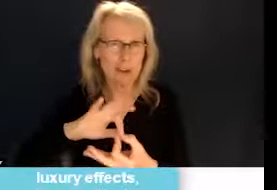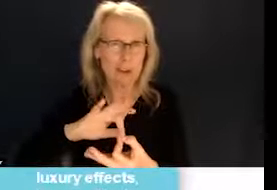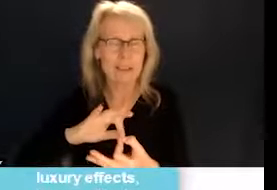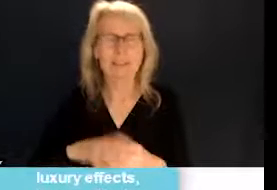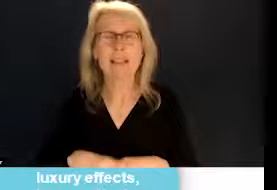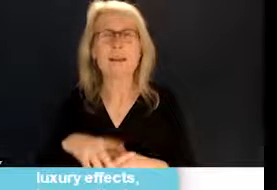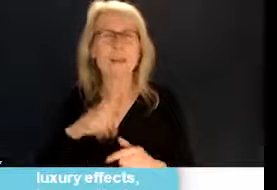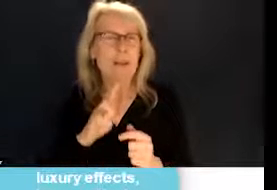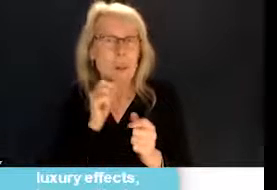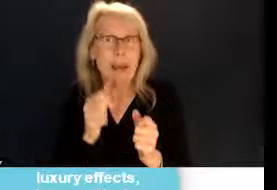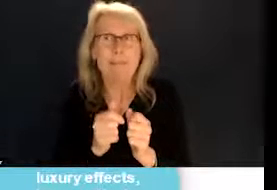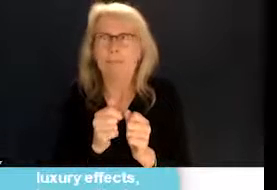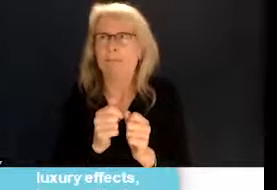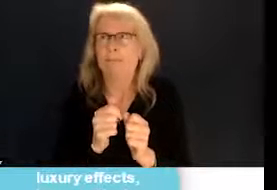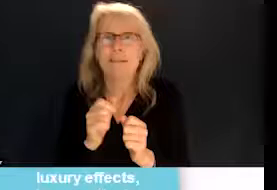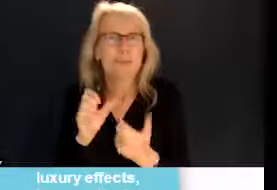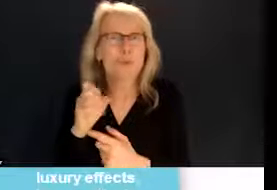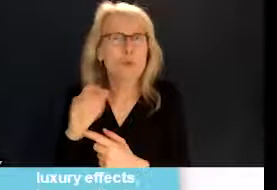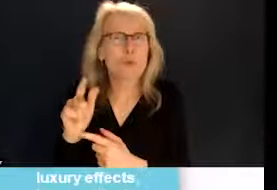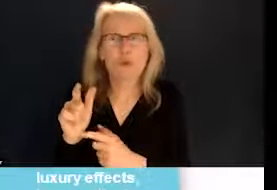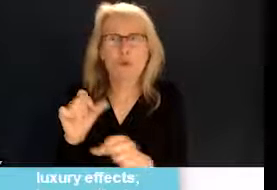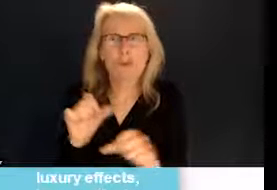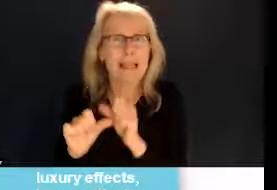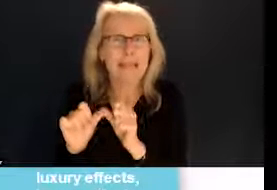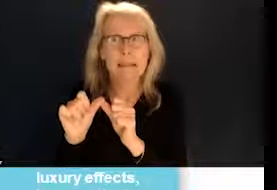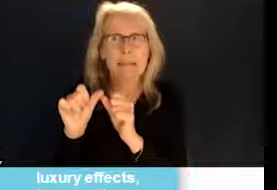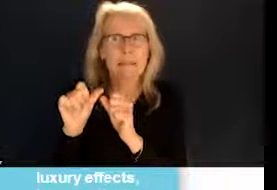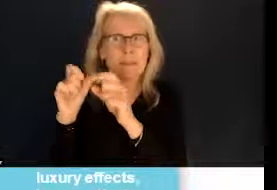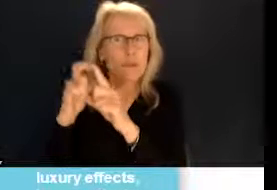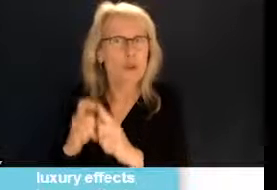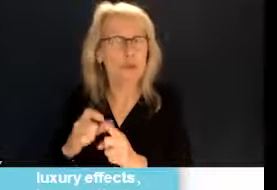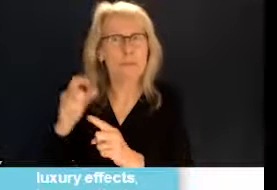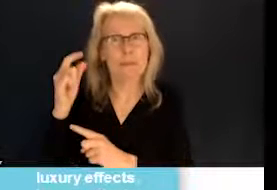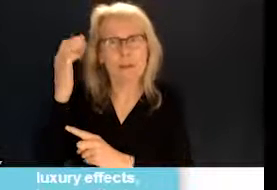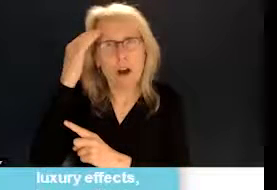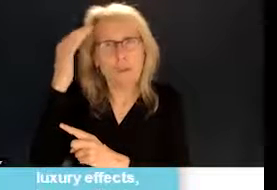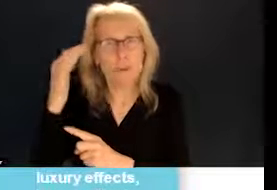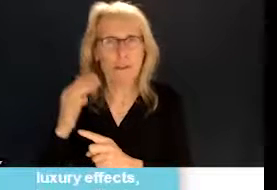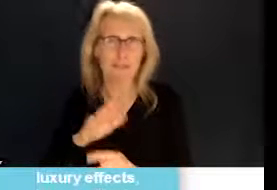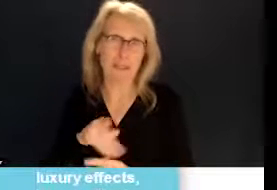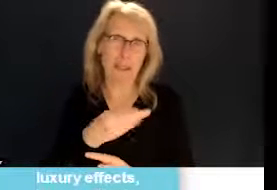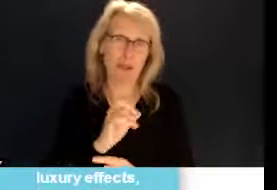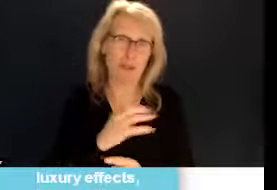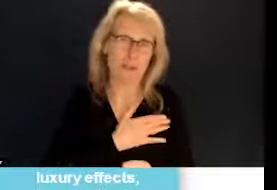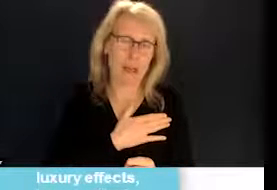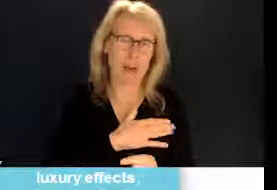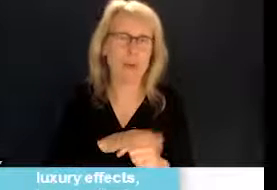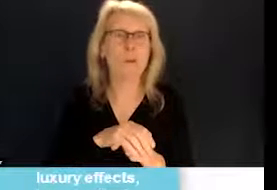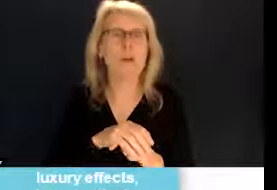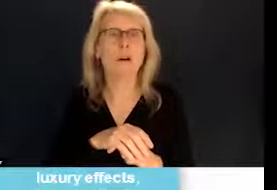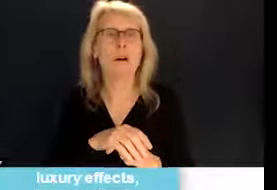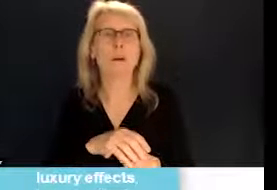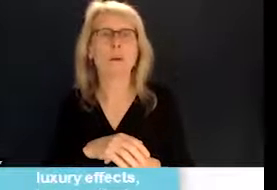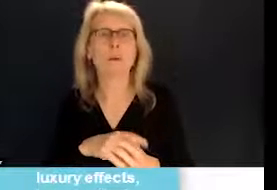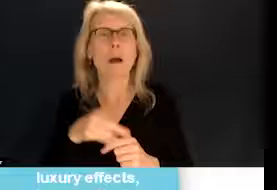to other issues that social scientists intimately know about. Frankly, right? Most of my PhD work was on puppies. I